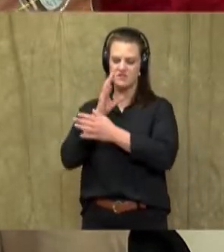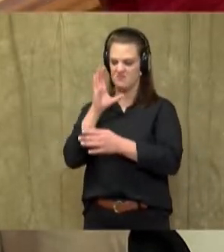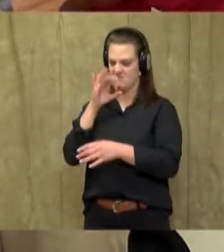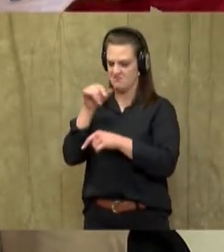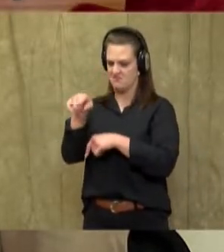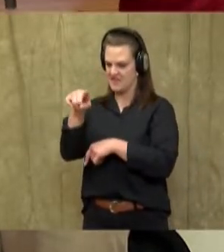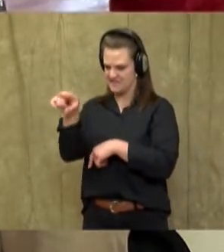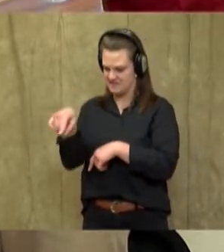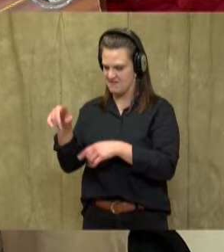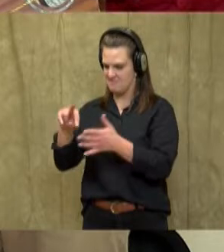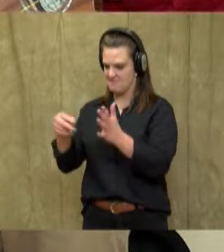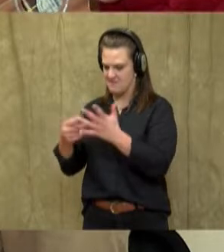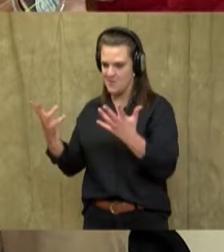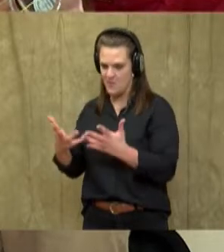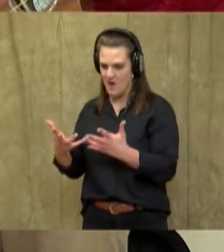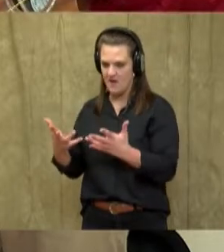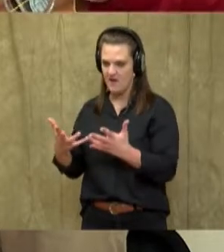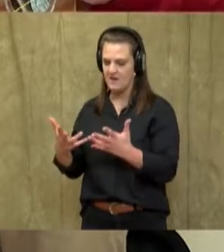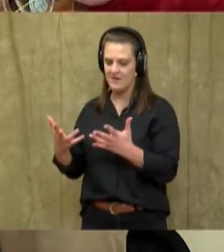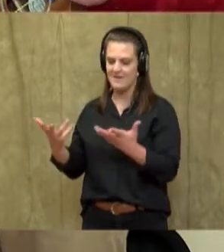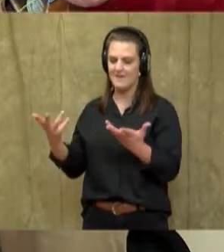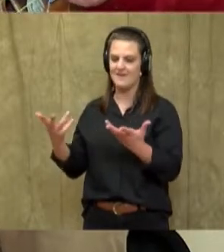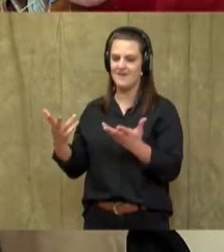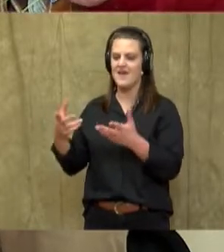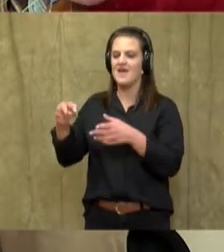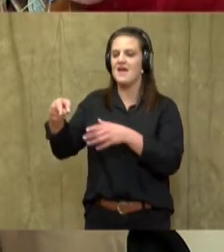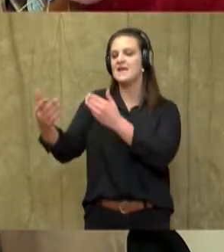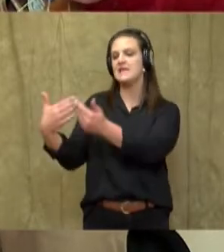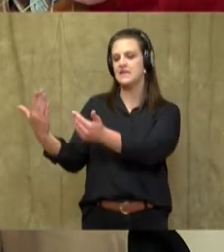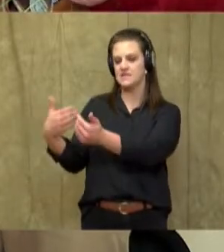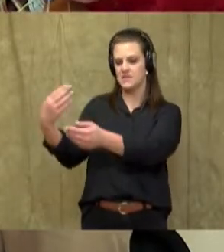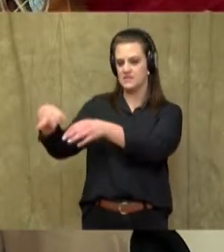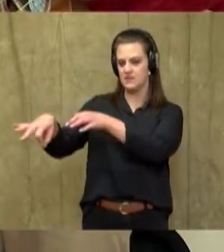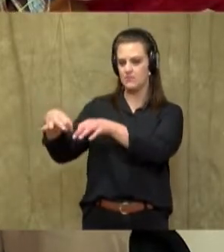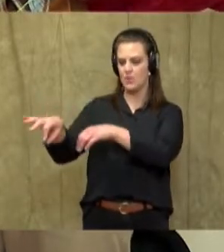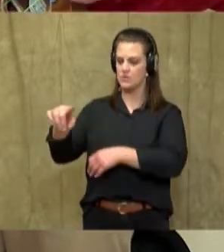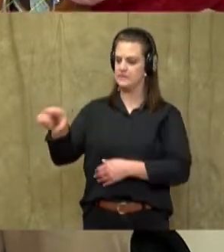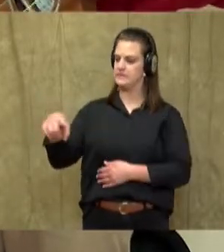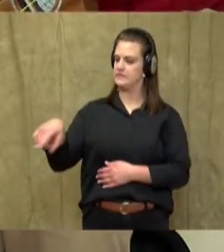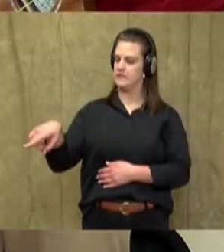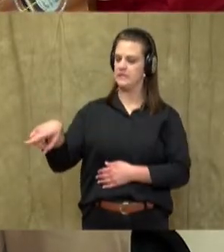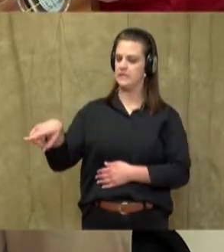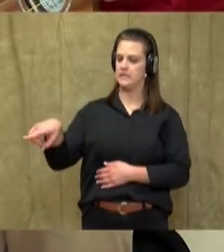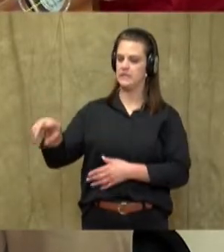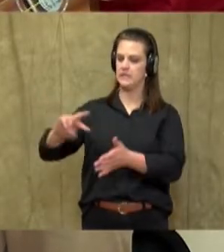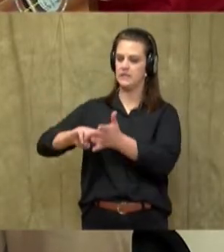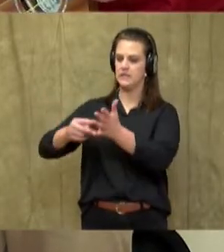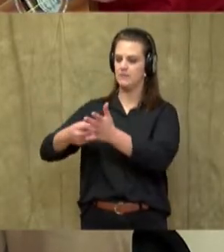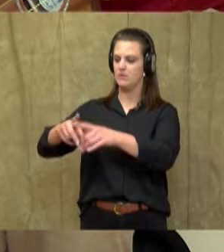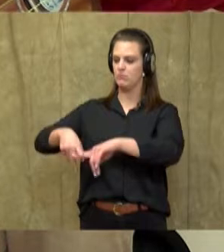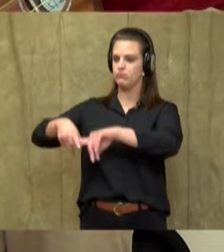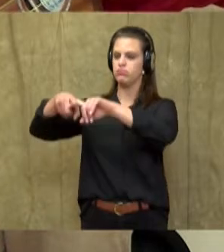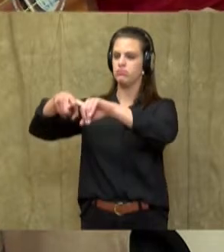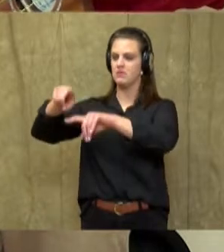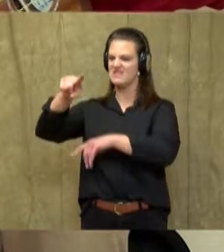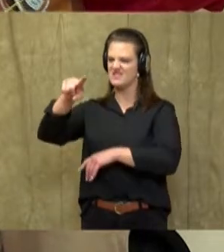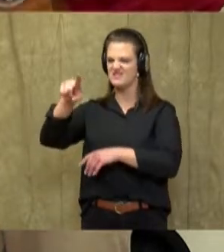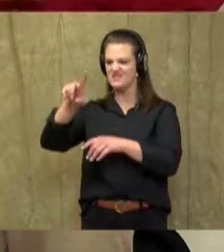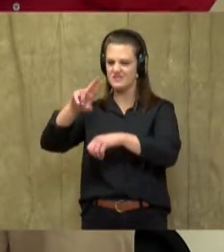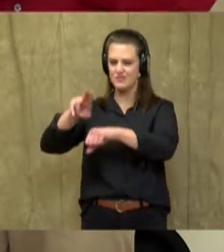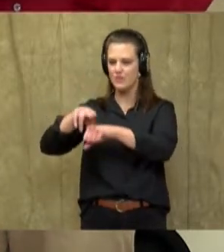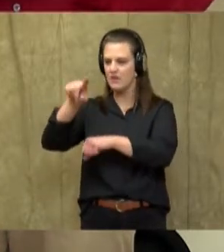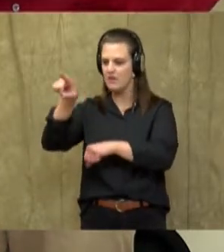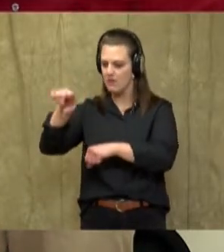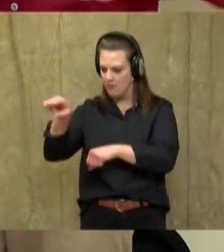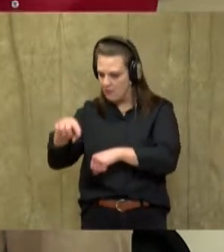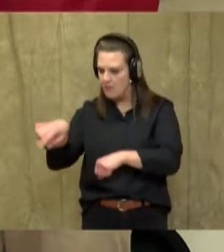funny symbol that we've learned for quarter rest, it's going to keep things simple and just write the letter Z, because the quarter rest does look a little